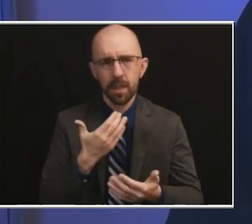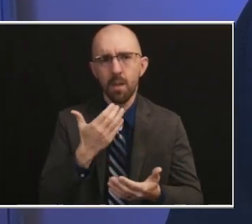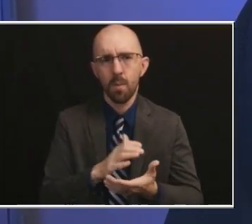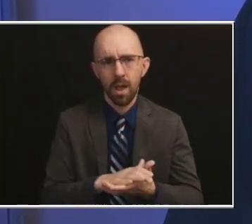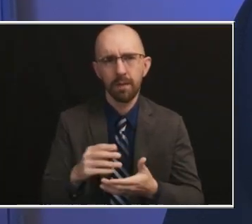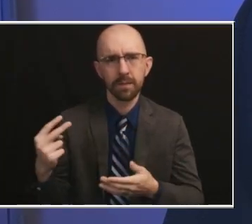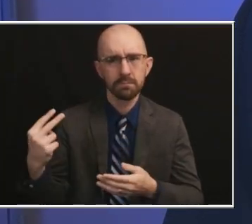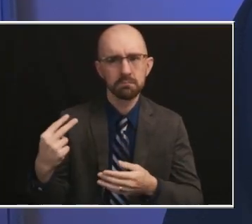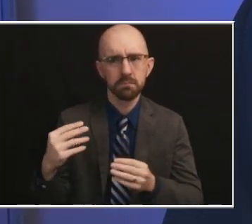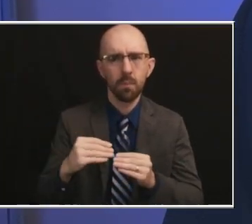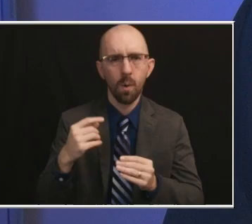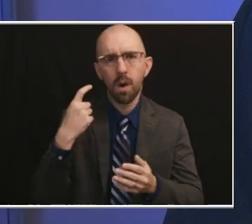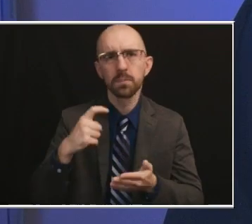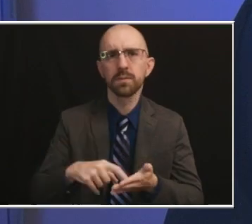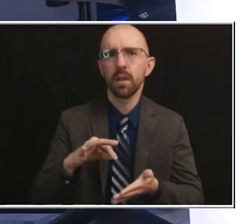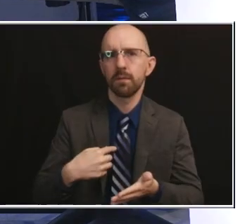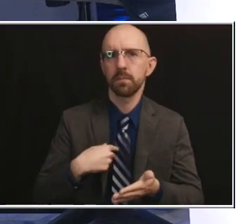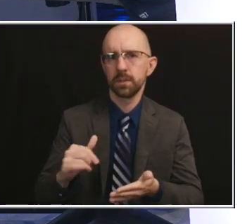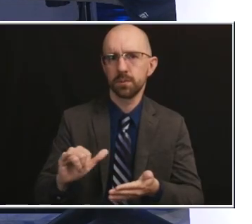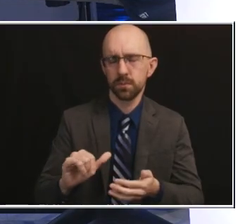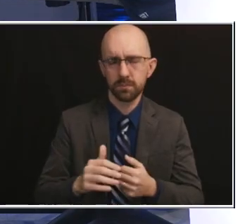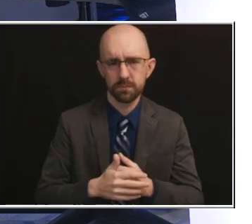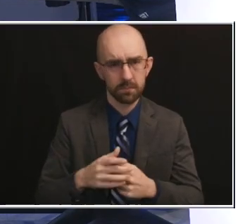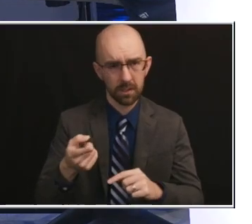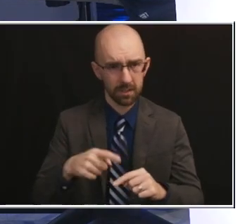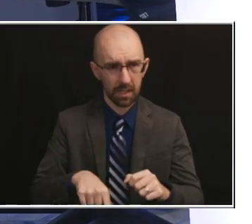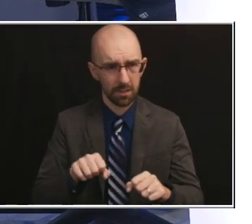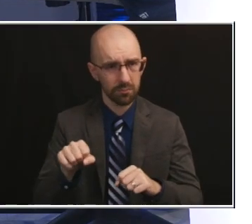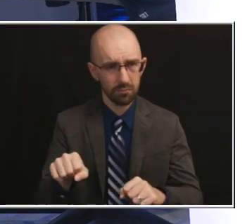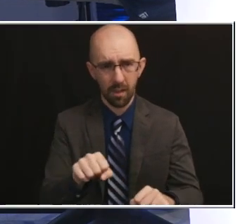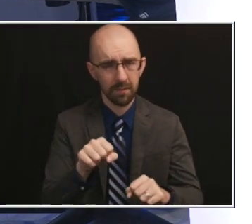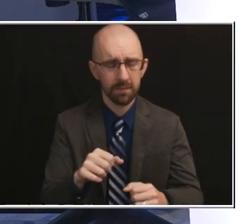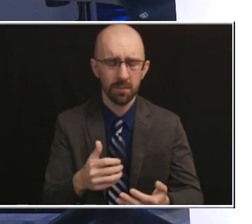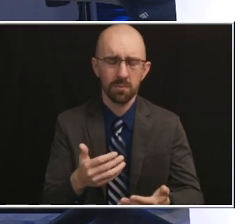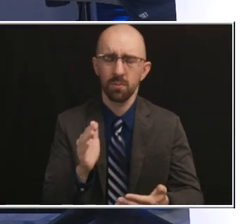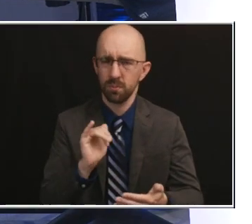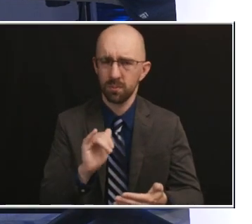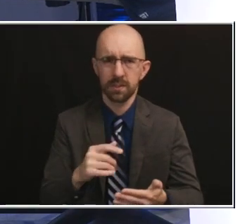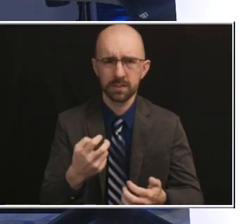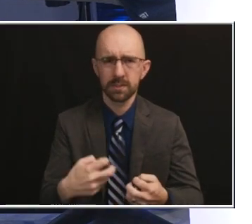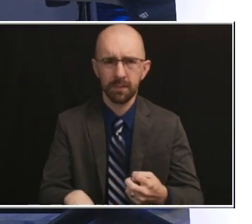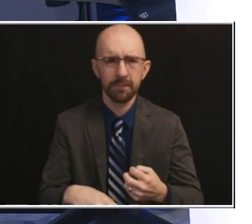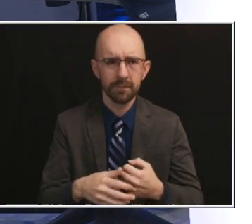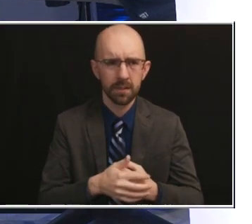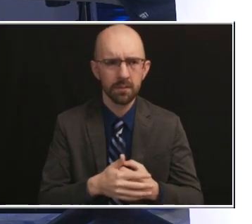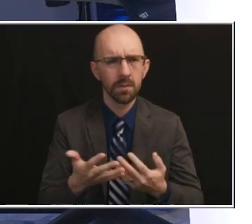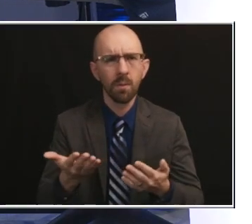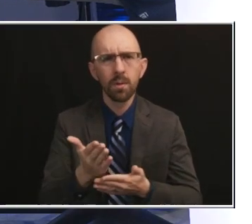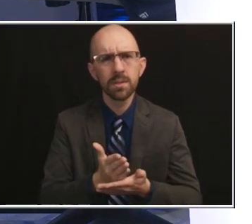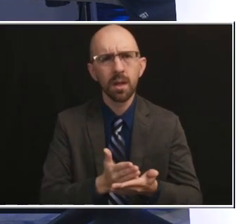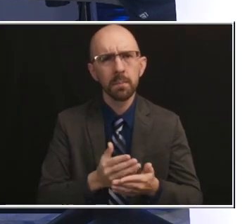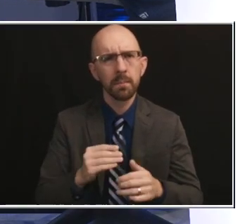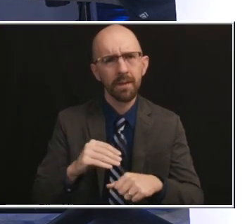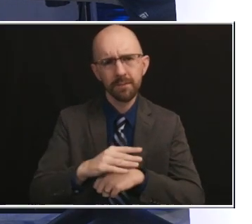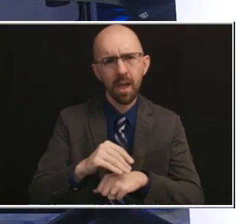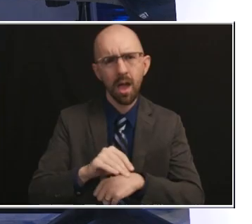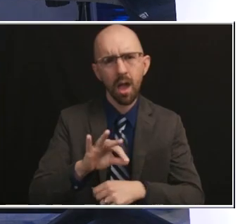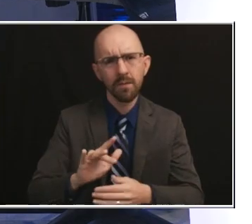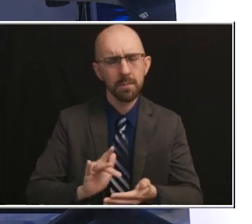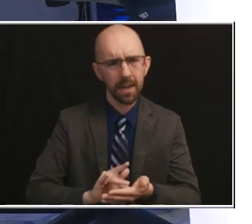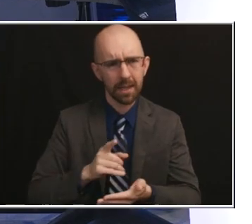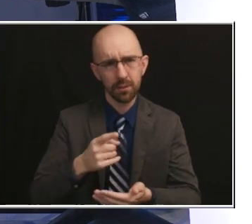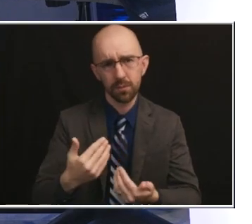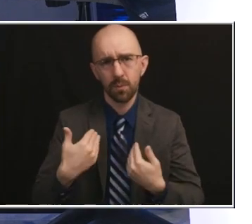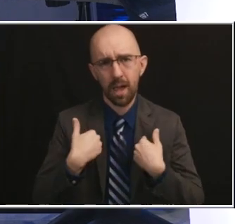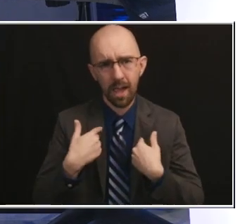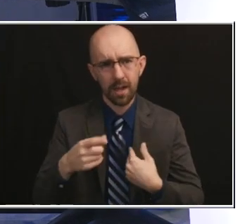me. And not being able to drive would be very hard. What were some of the side effects of the medications that you had that you didn't